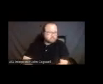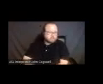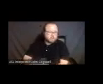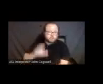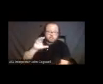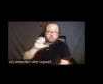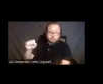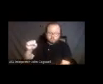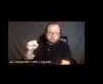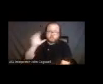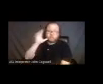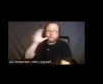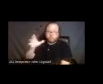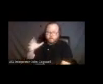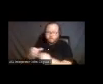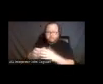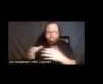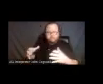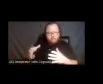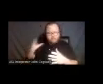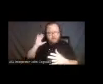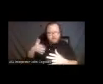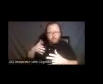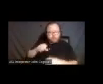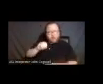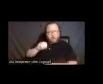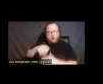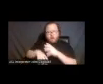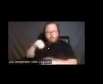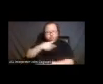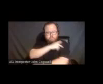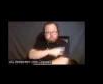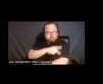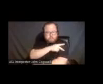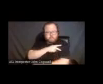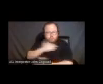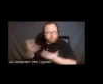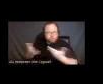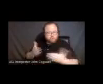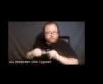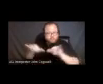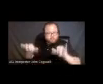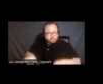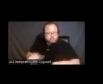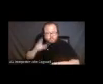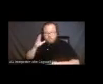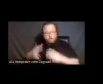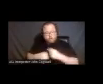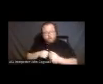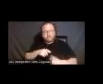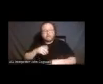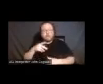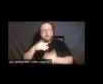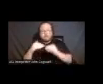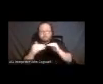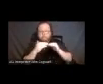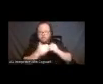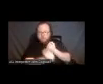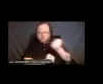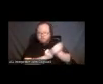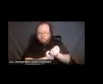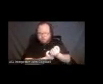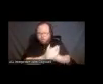CSS also expands the rest of our outpatient service system. This includes adding peer support throughout our service